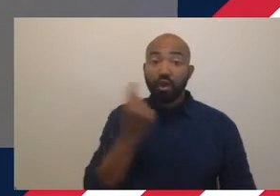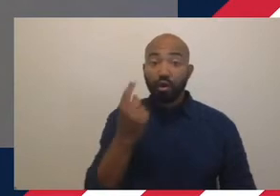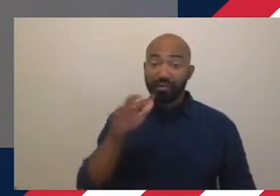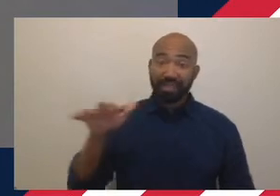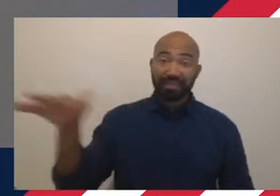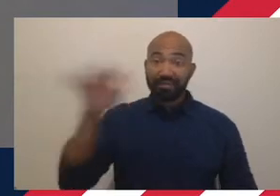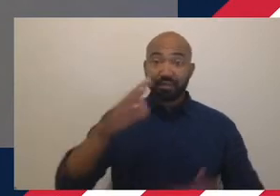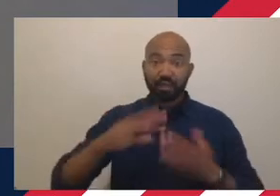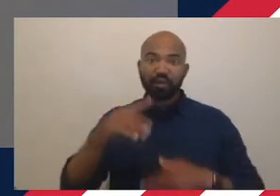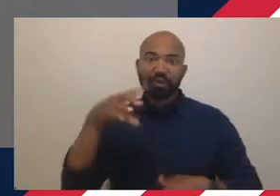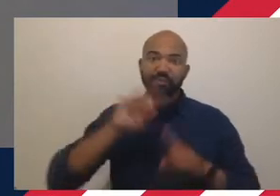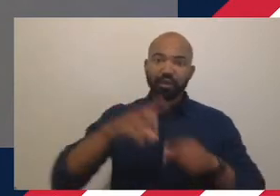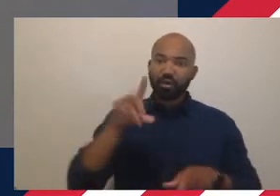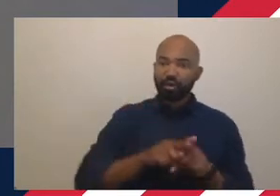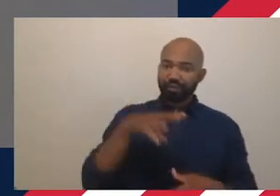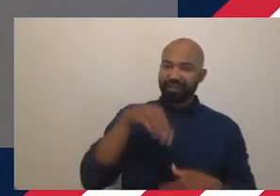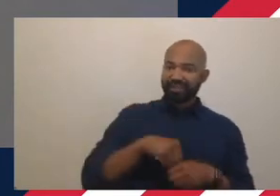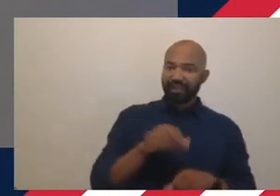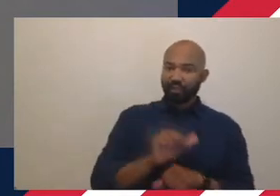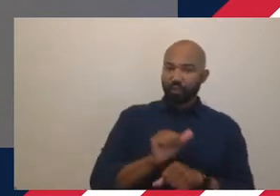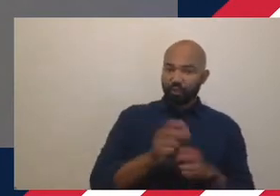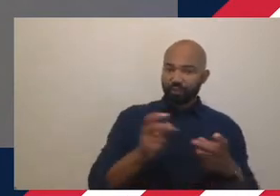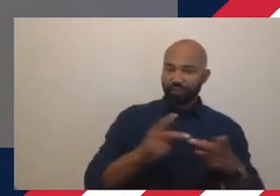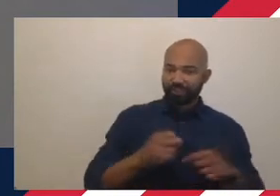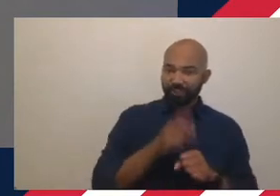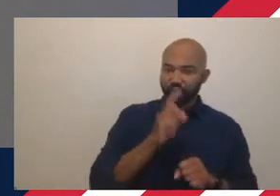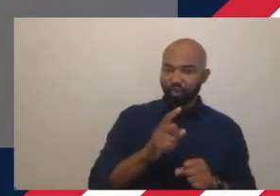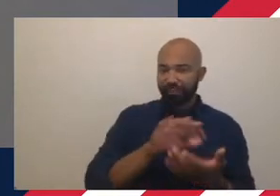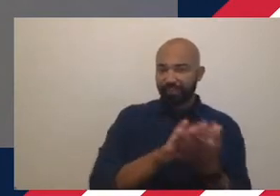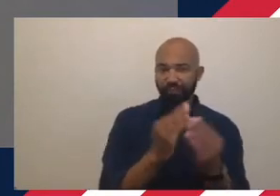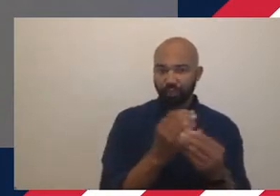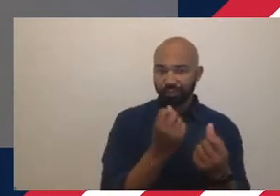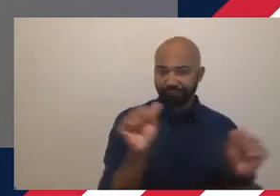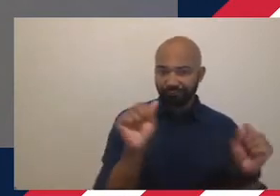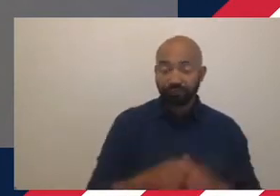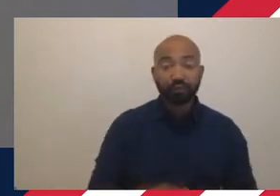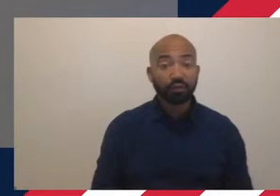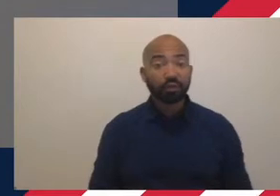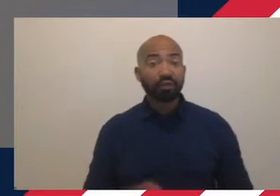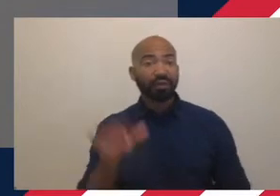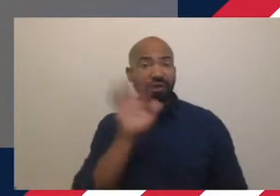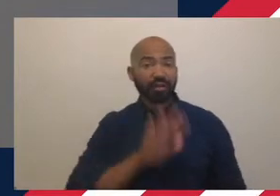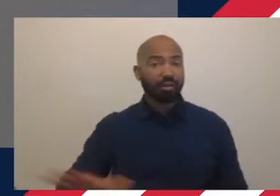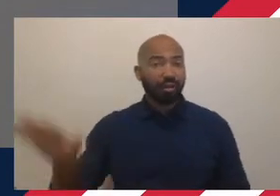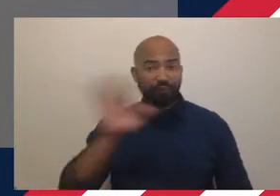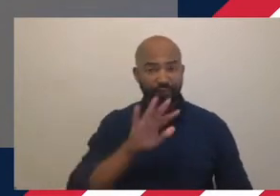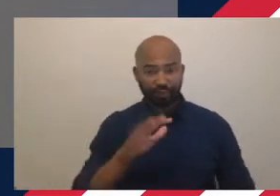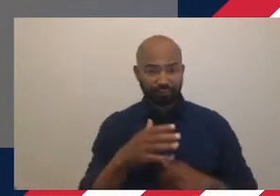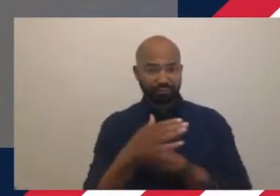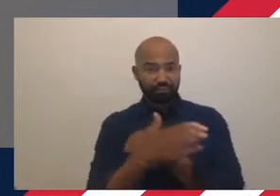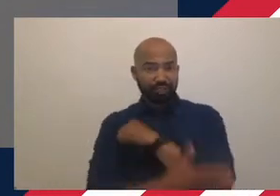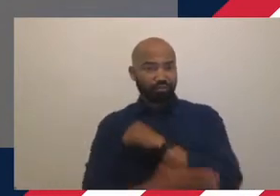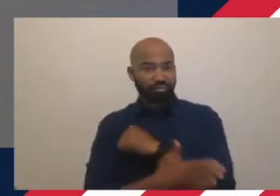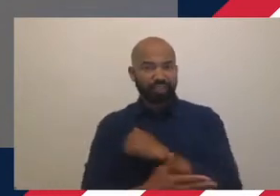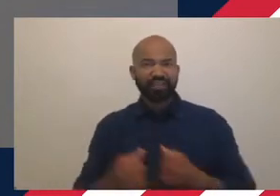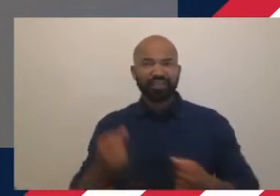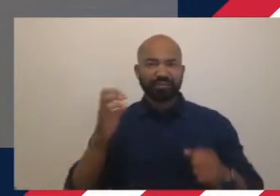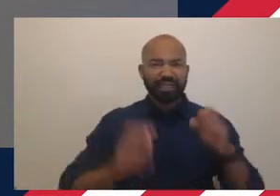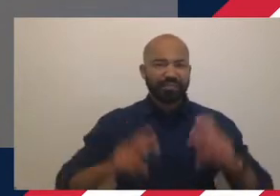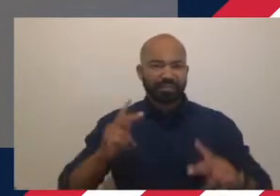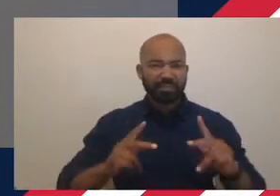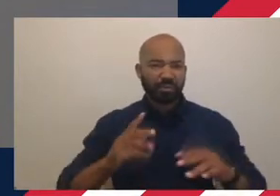safer. All across the country, thousands of workers are embracing the power that they have when they are